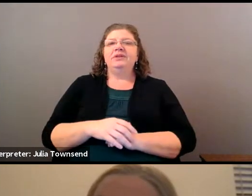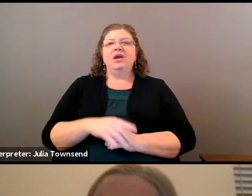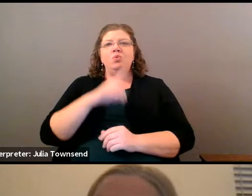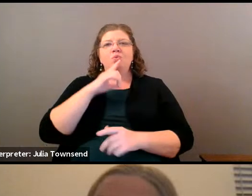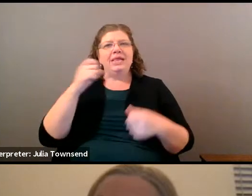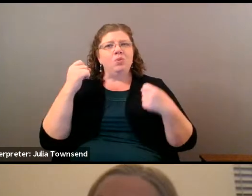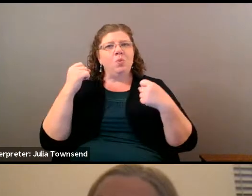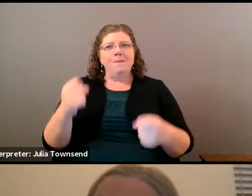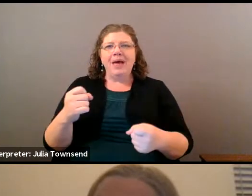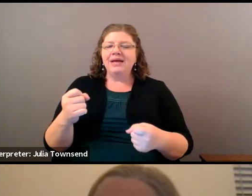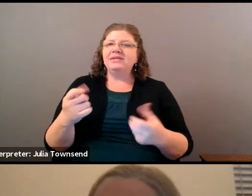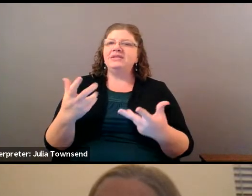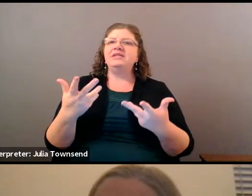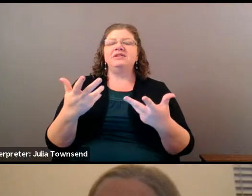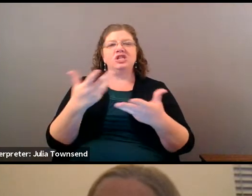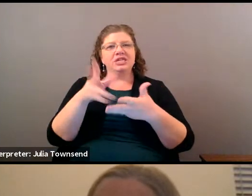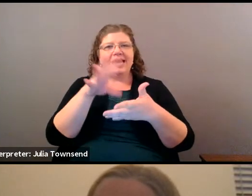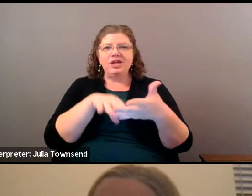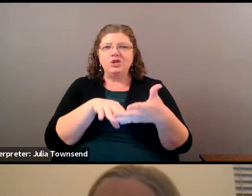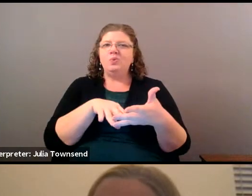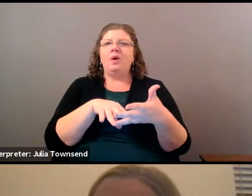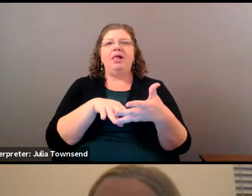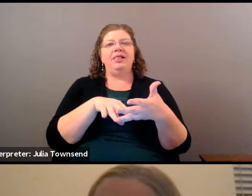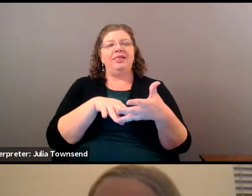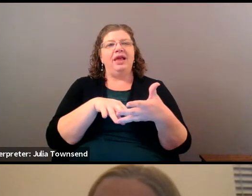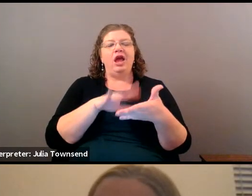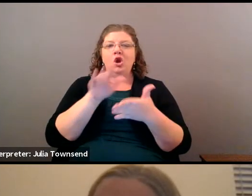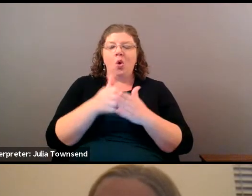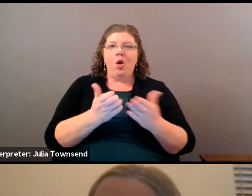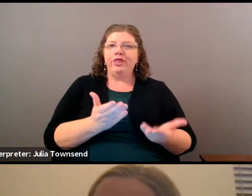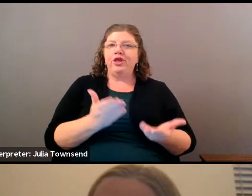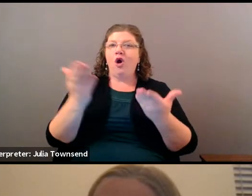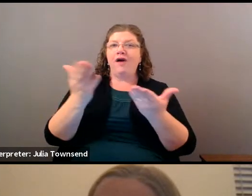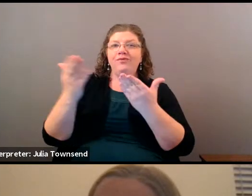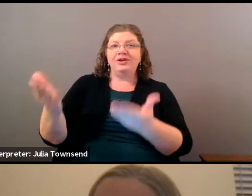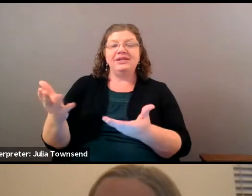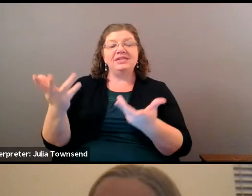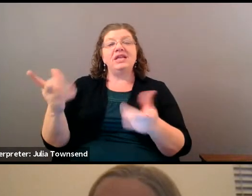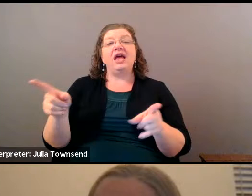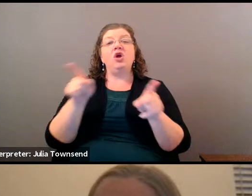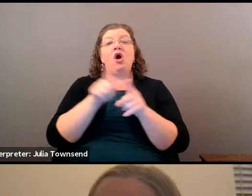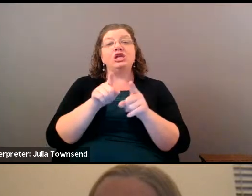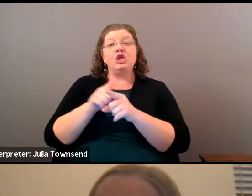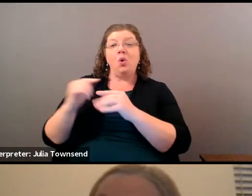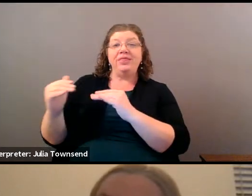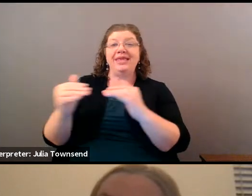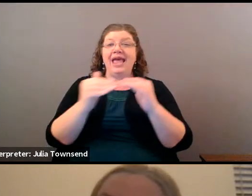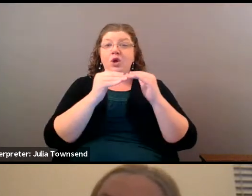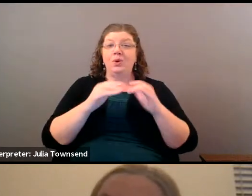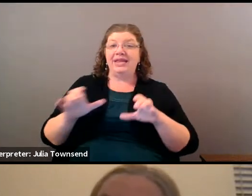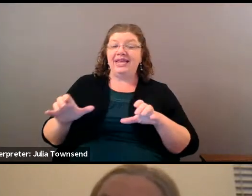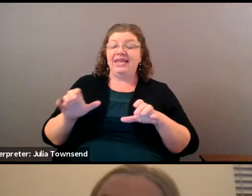robust schedule, and all the offerings include, and then also the equity in action.